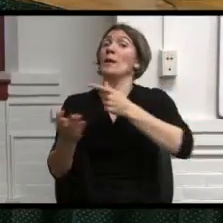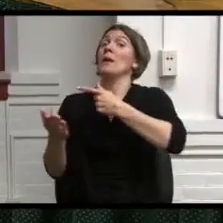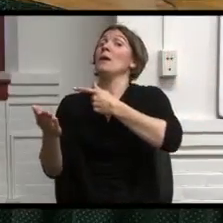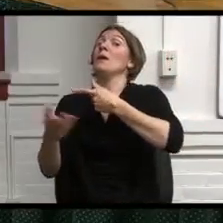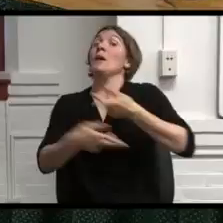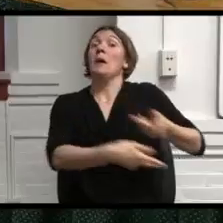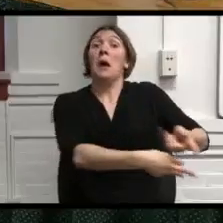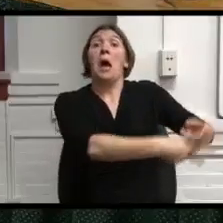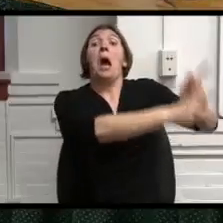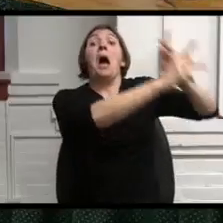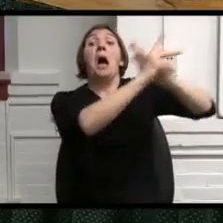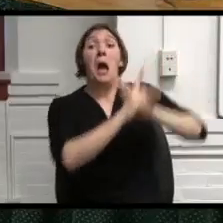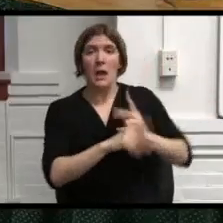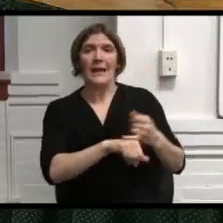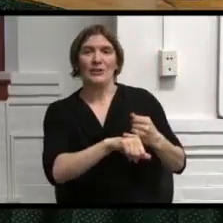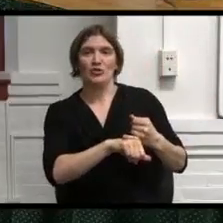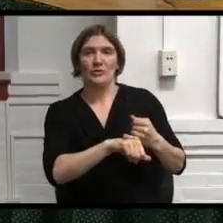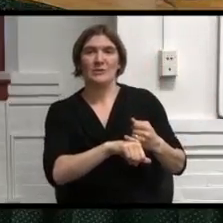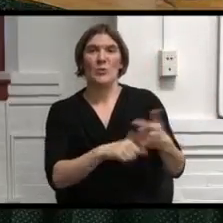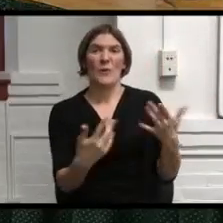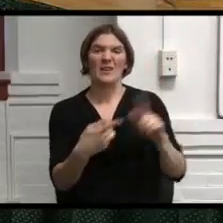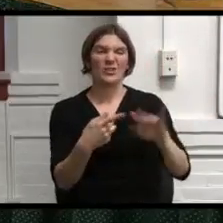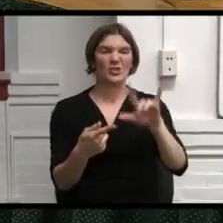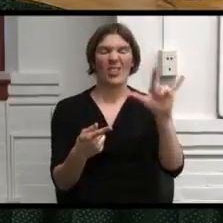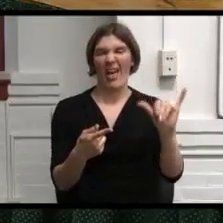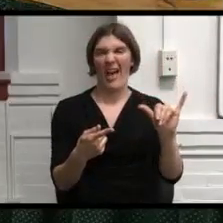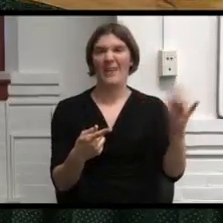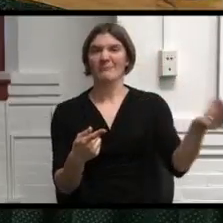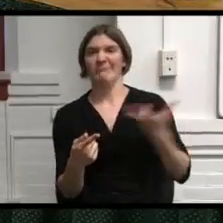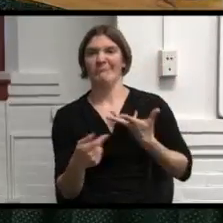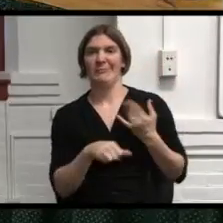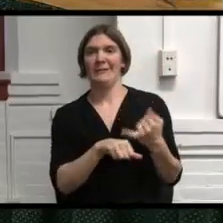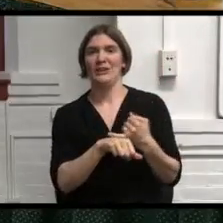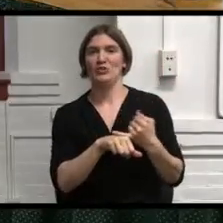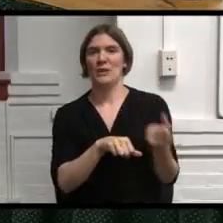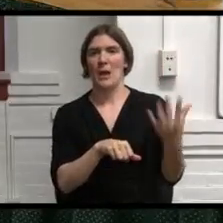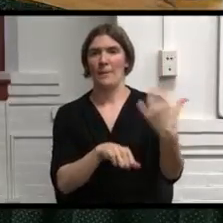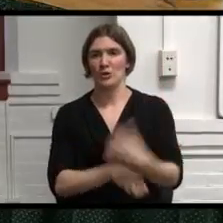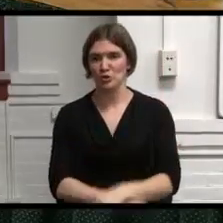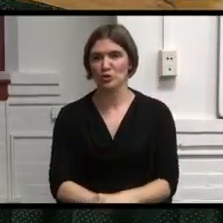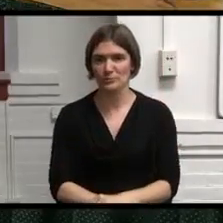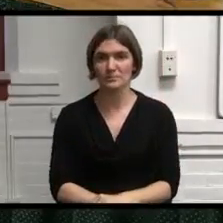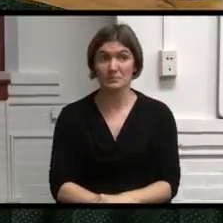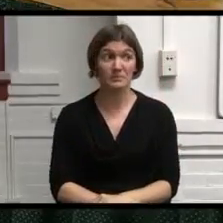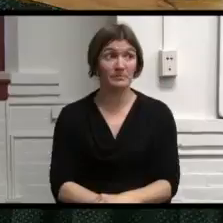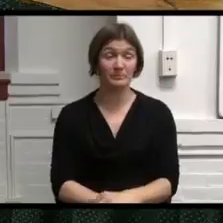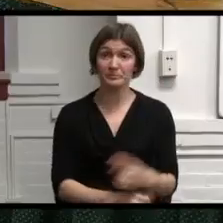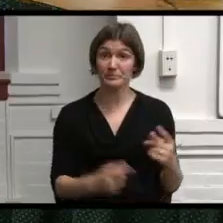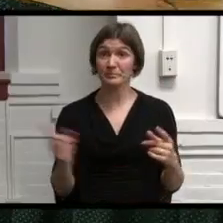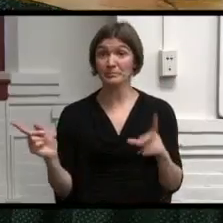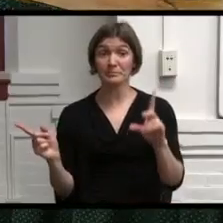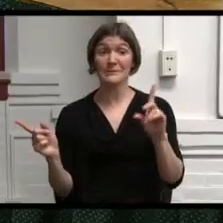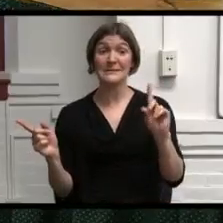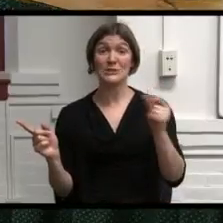know that Until July. July. Okay. Is anyone else on the board?